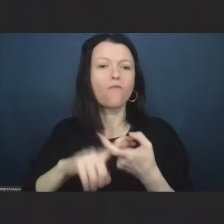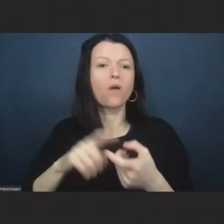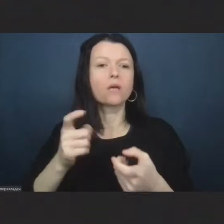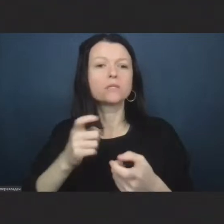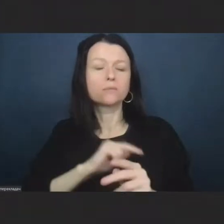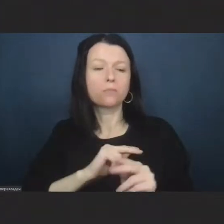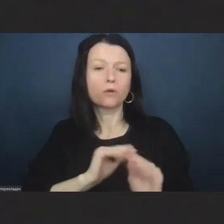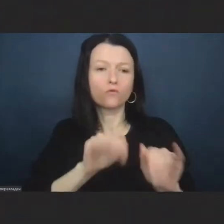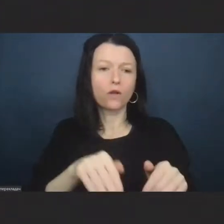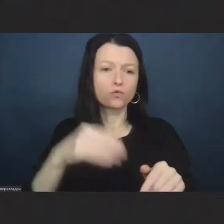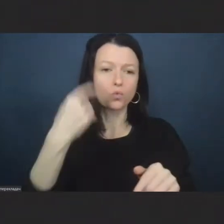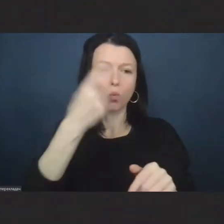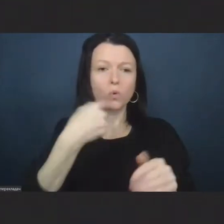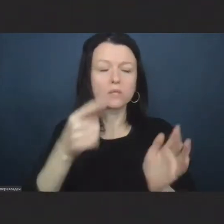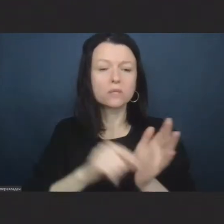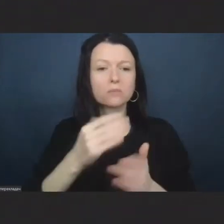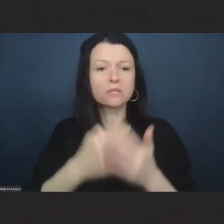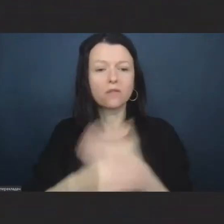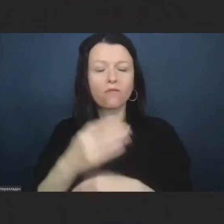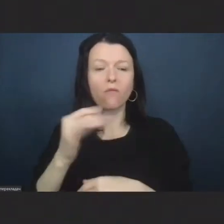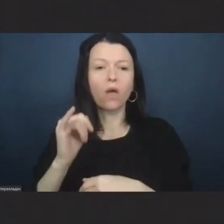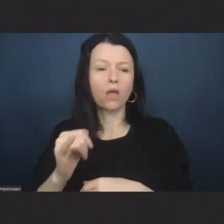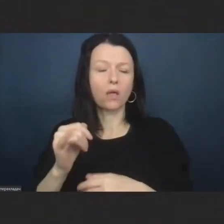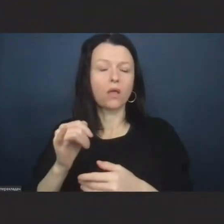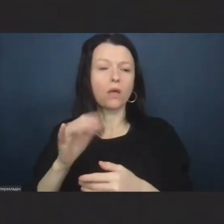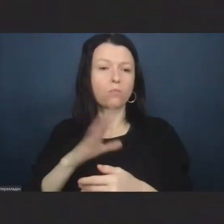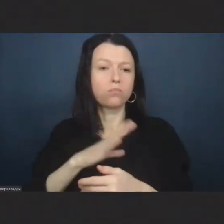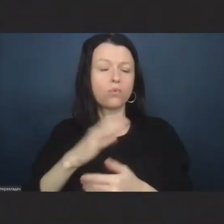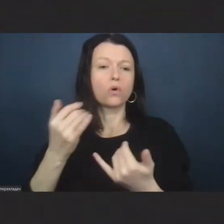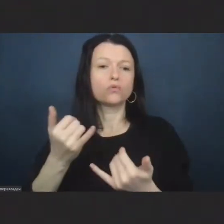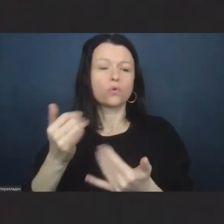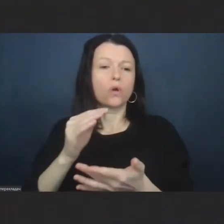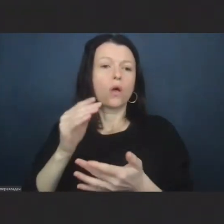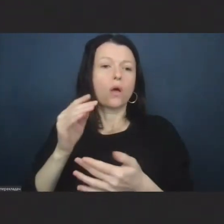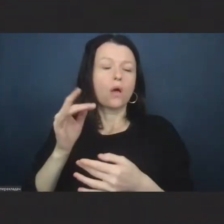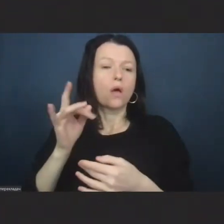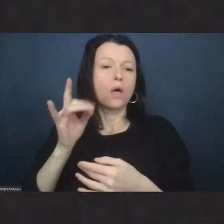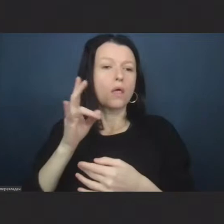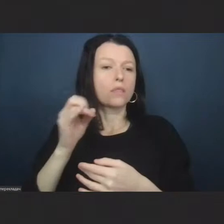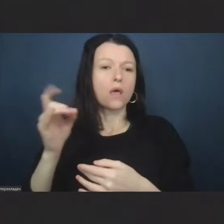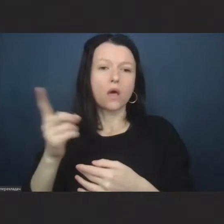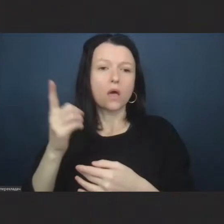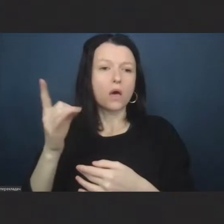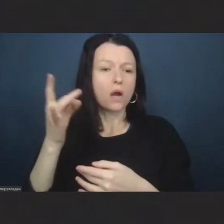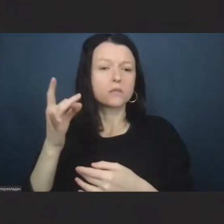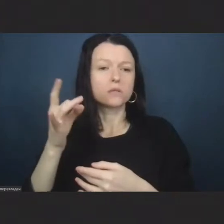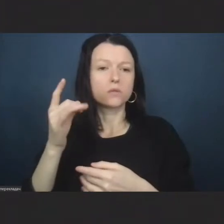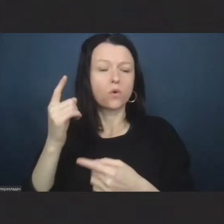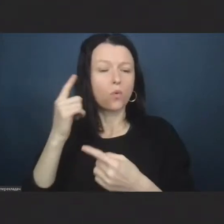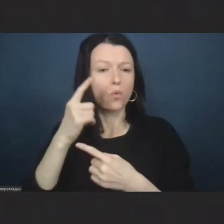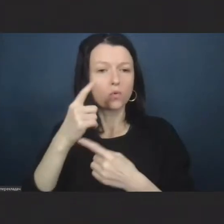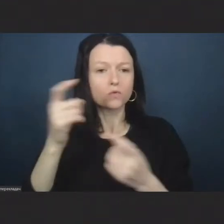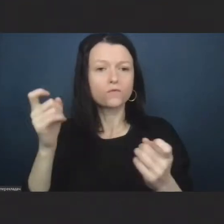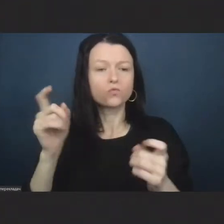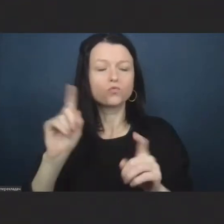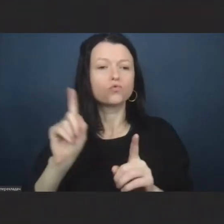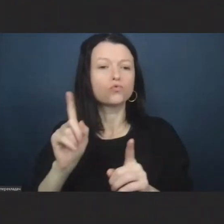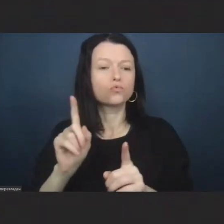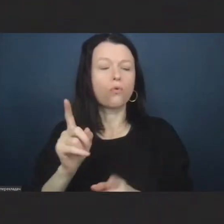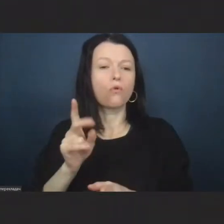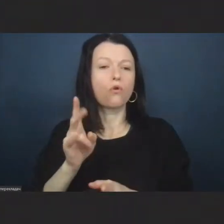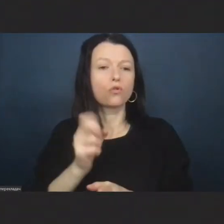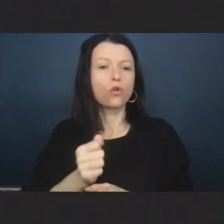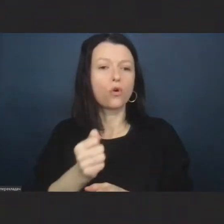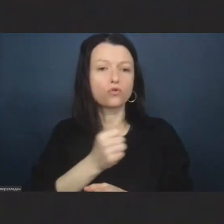of employment of the persons with disabilities. We have heard more than once a fact